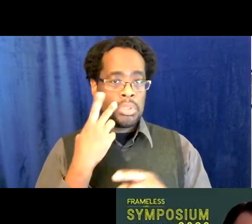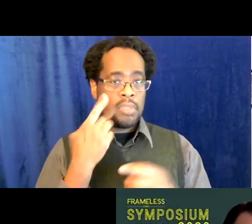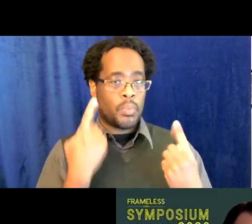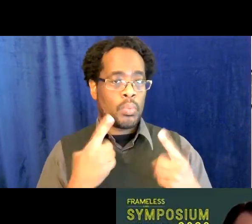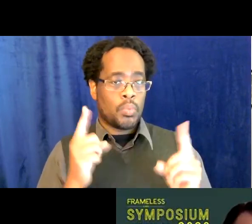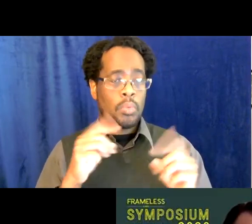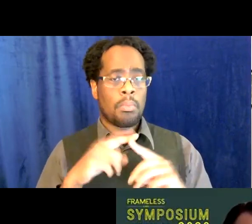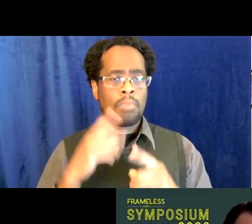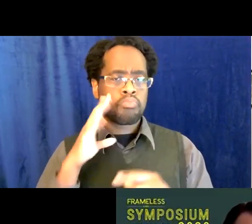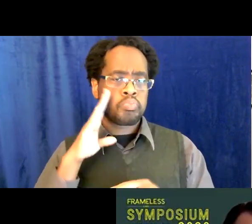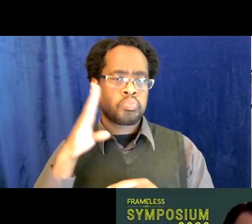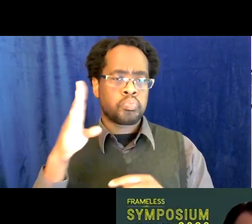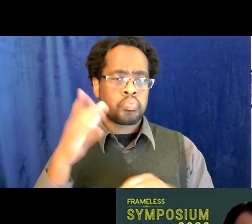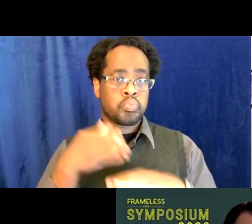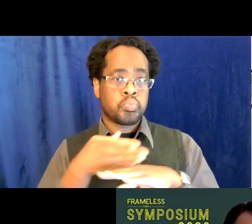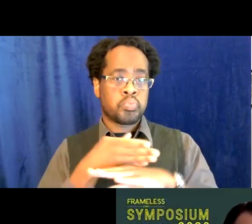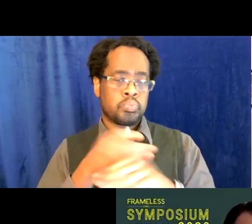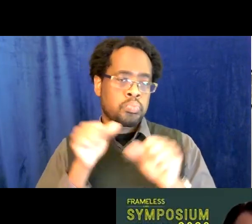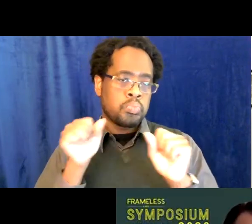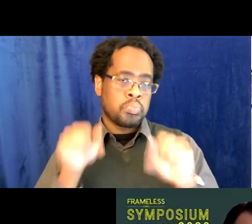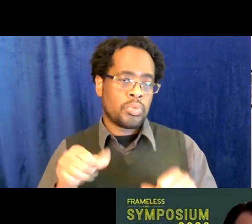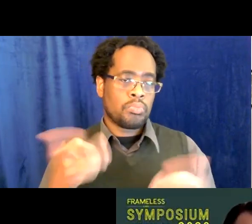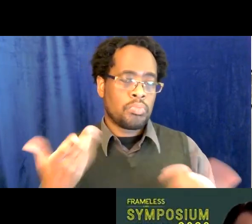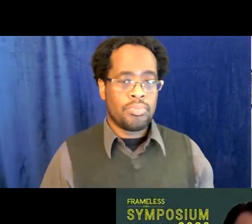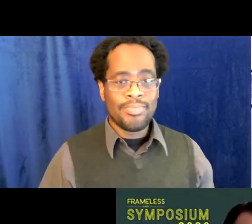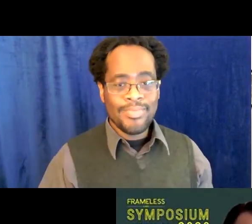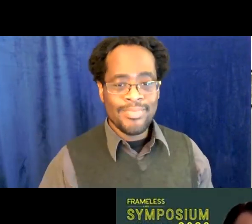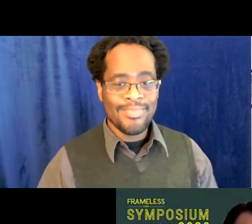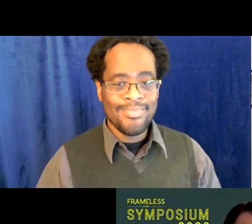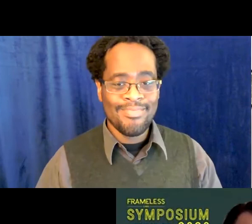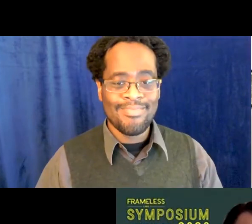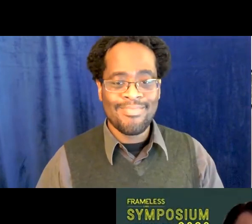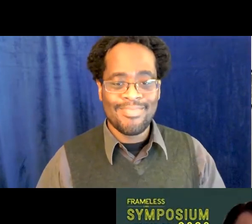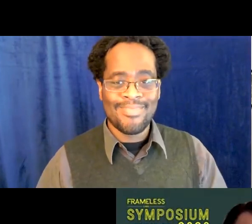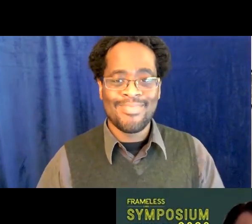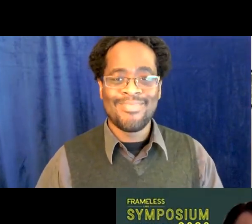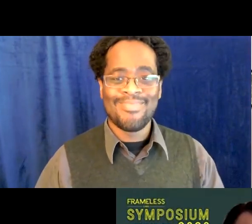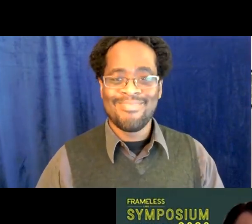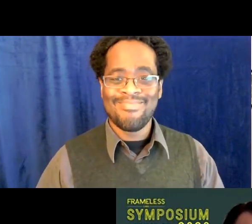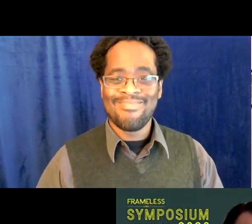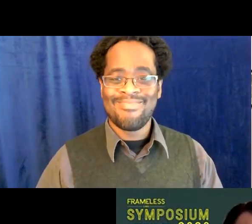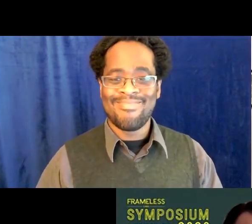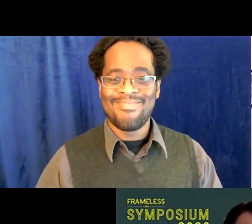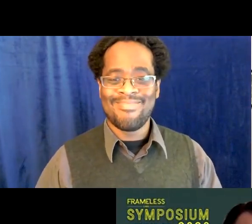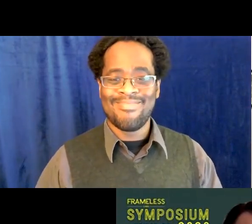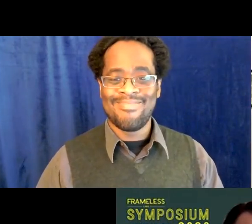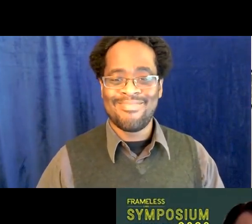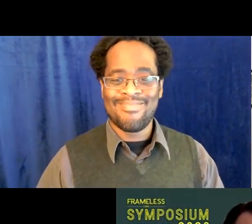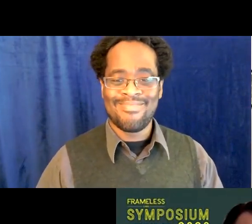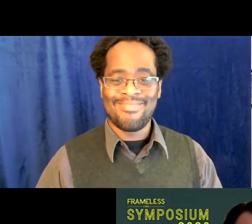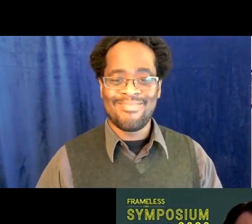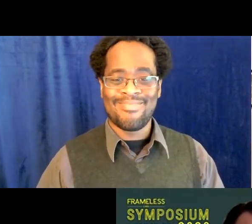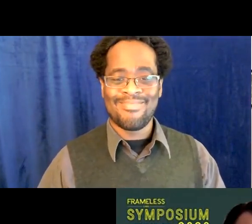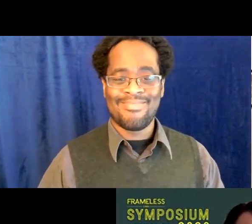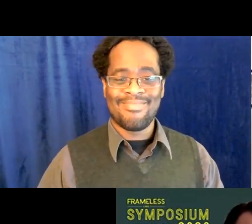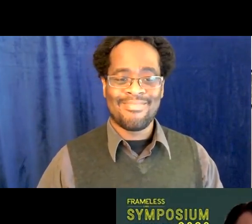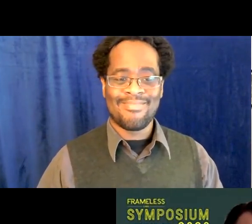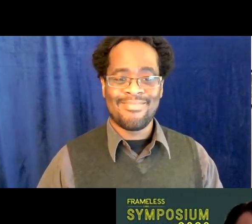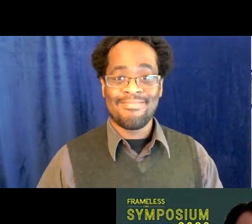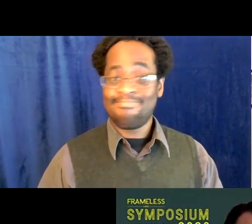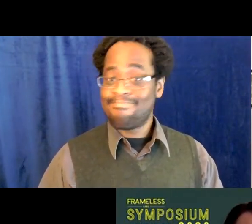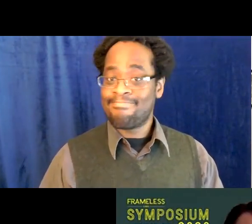with what we have now, use what we have now and see how successful it is, and then work on improving the process in the